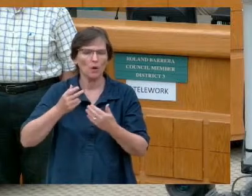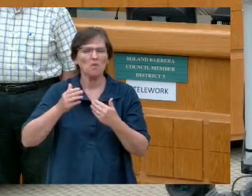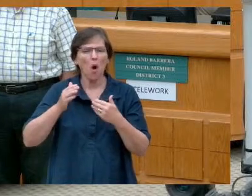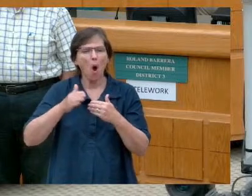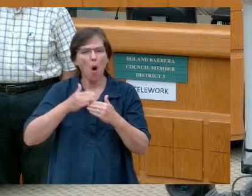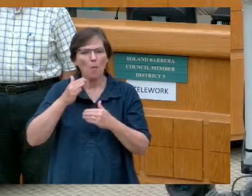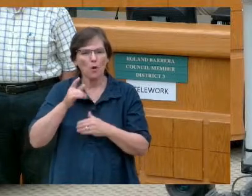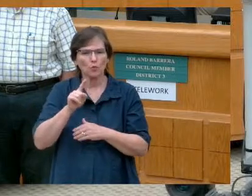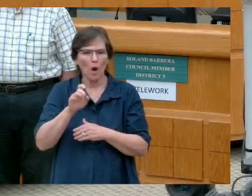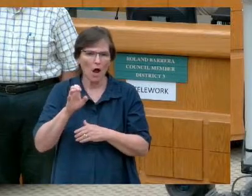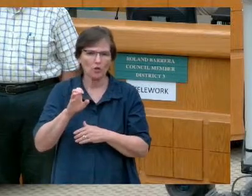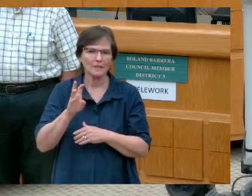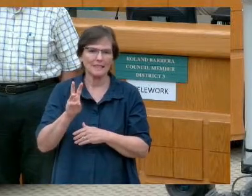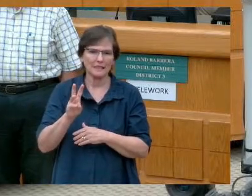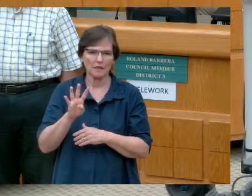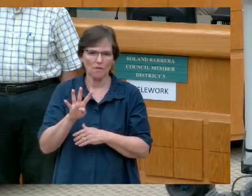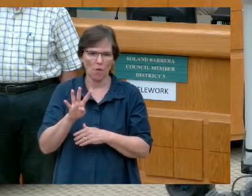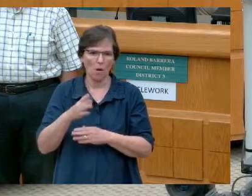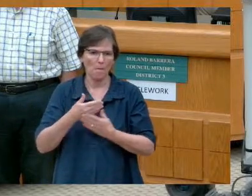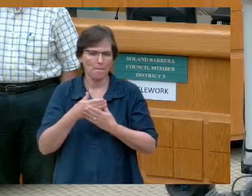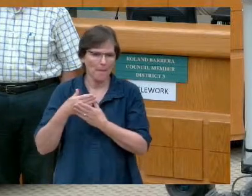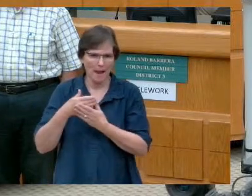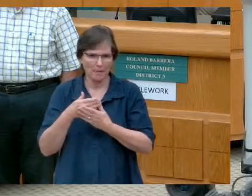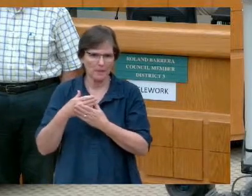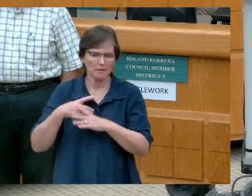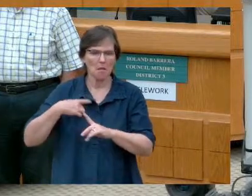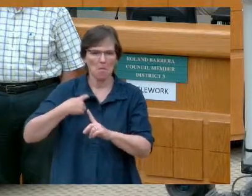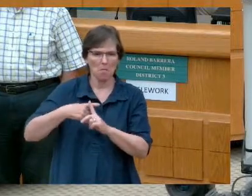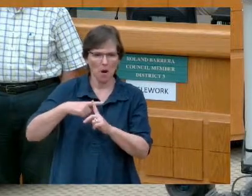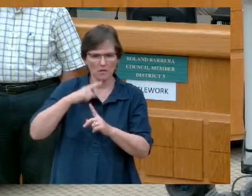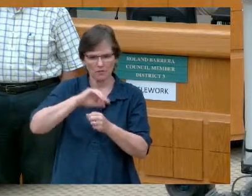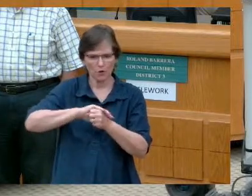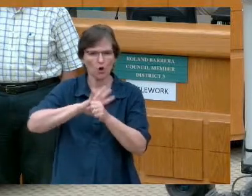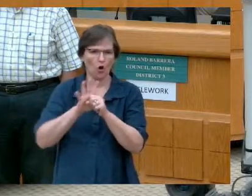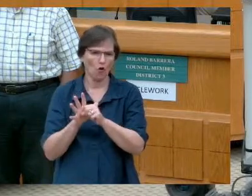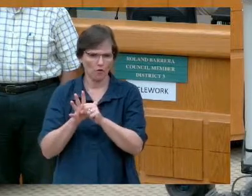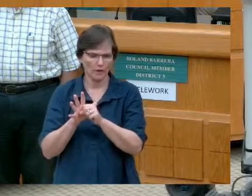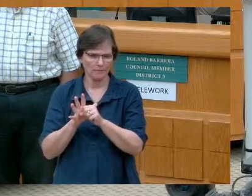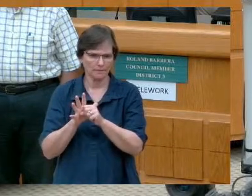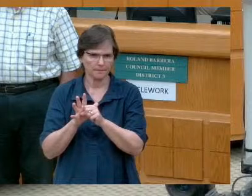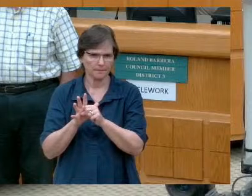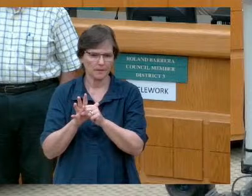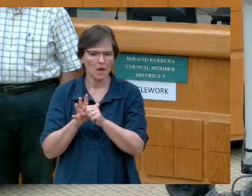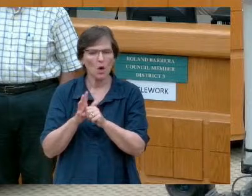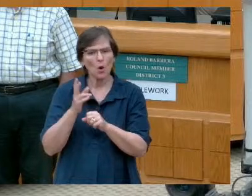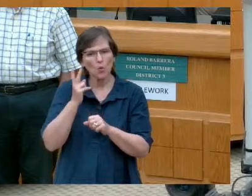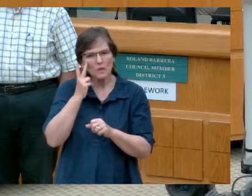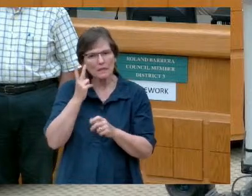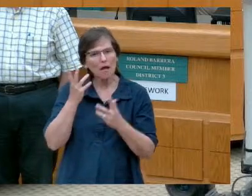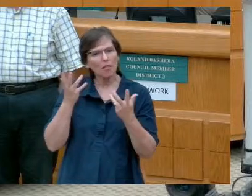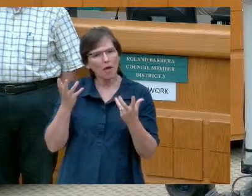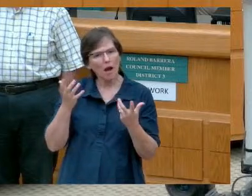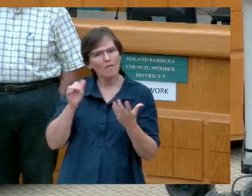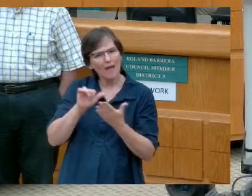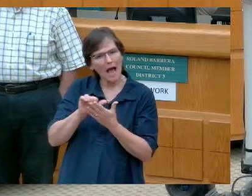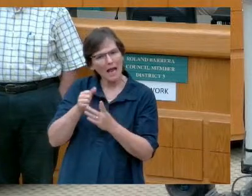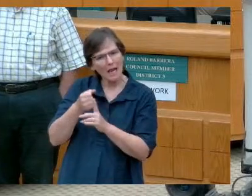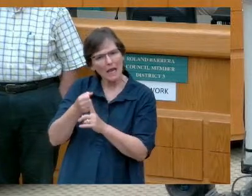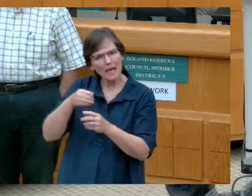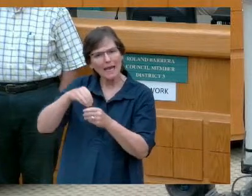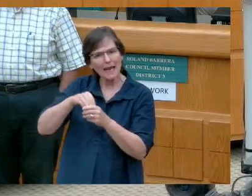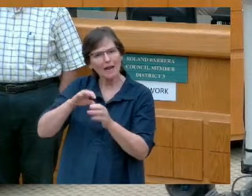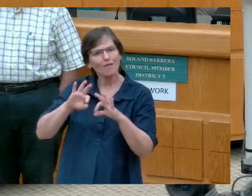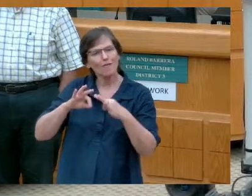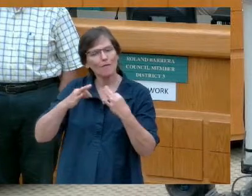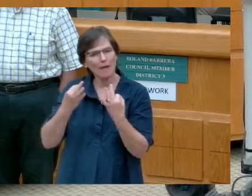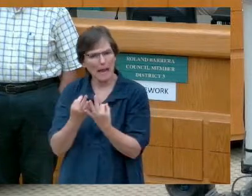same age, that have COVID-19. We're seeing a lot of the cases in family units. And so when we